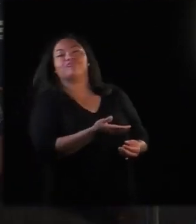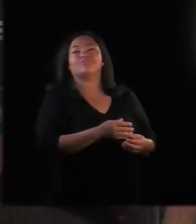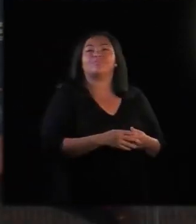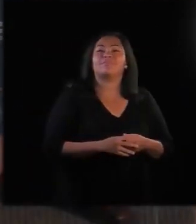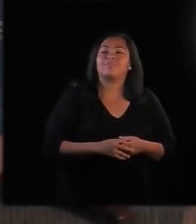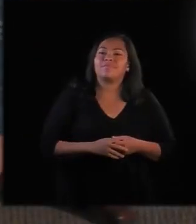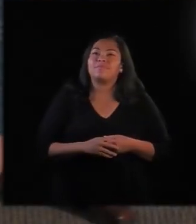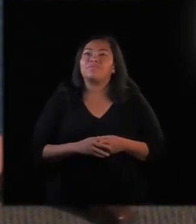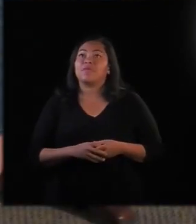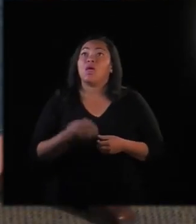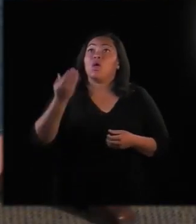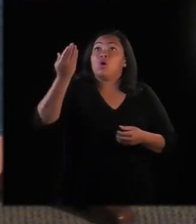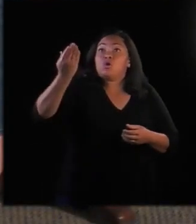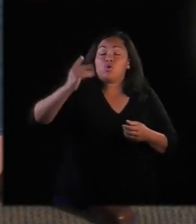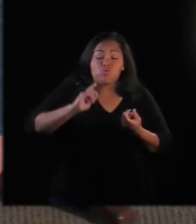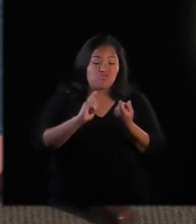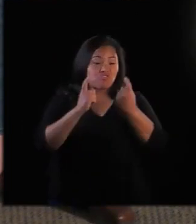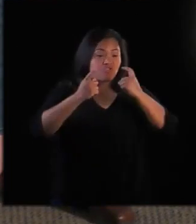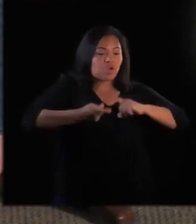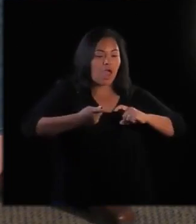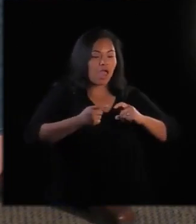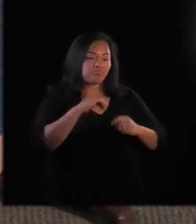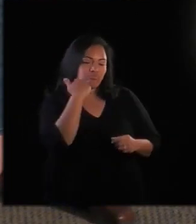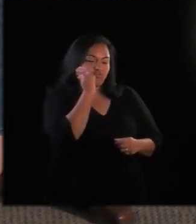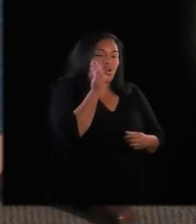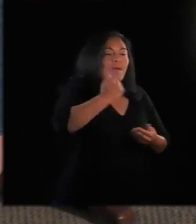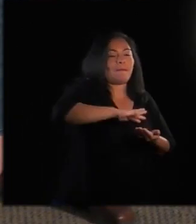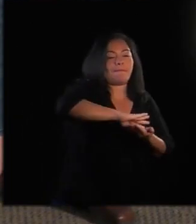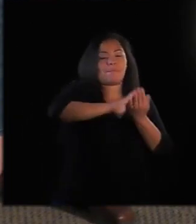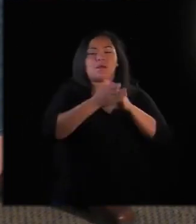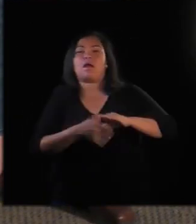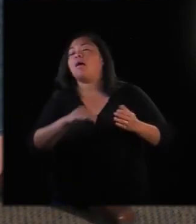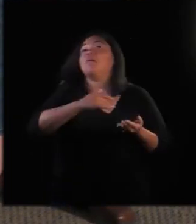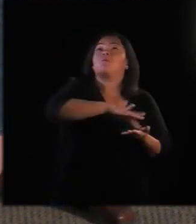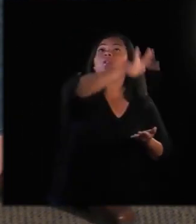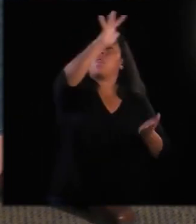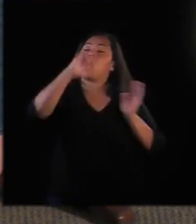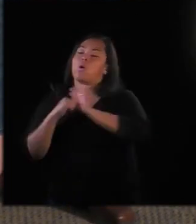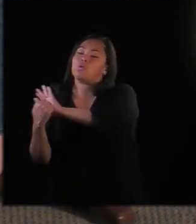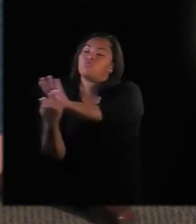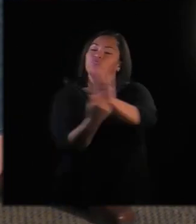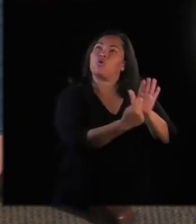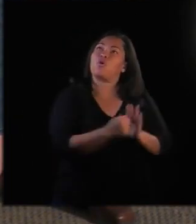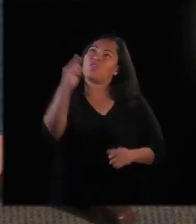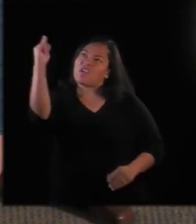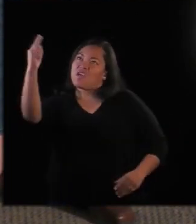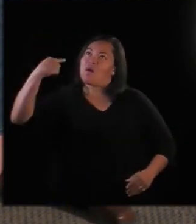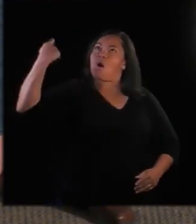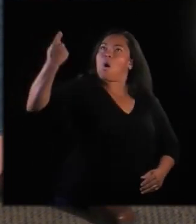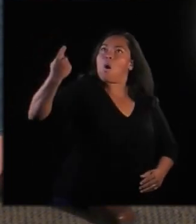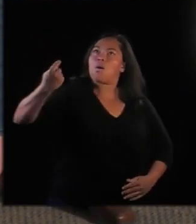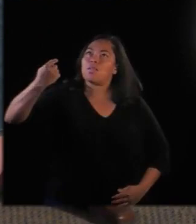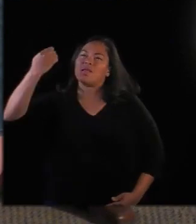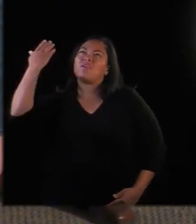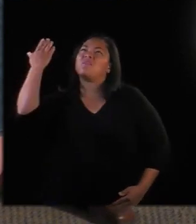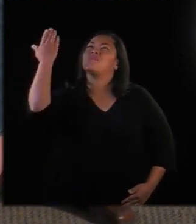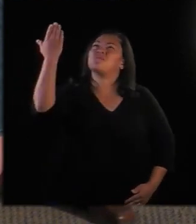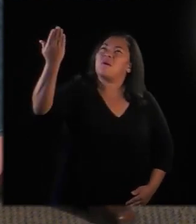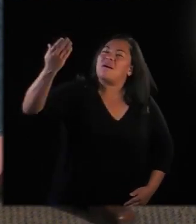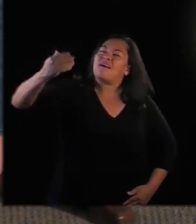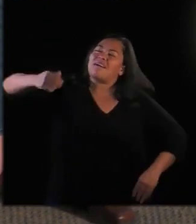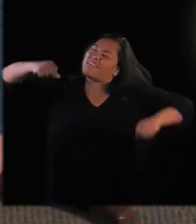ashes. You turn shame into glory. You're the